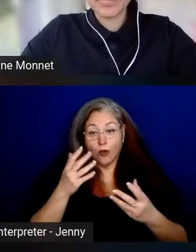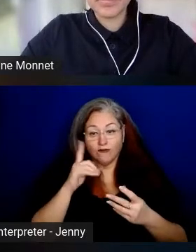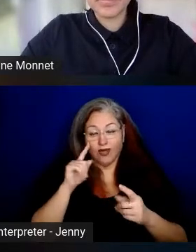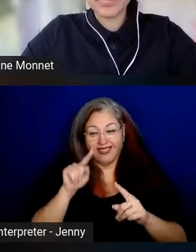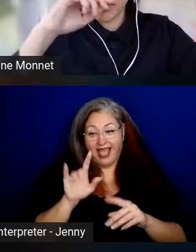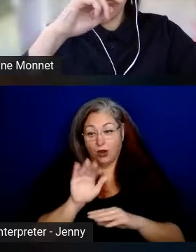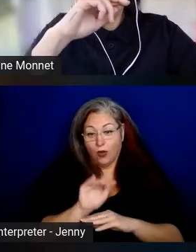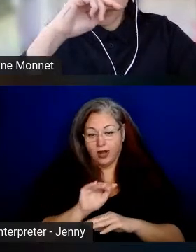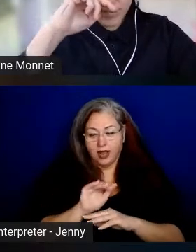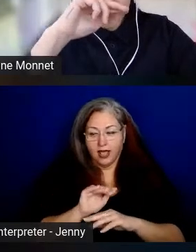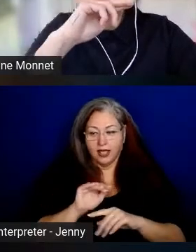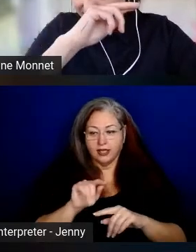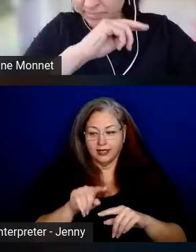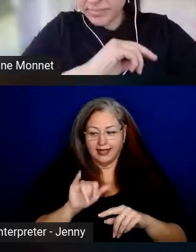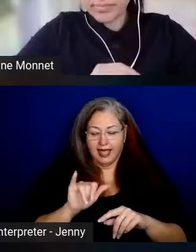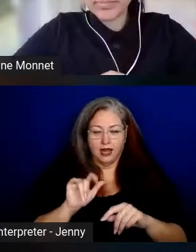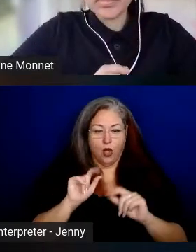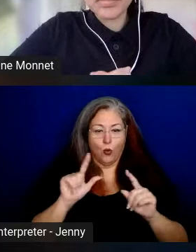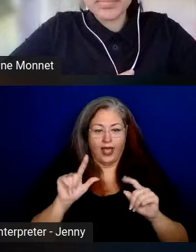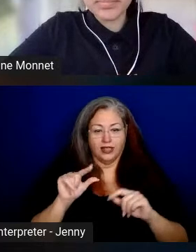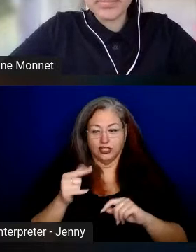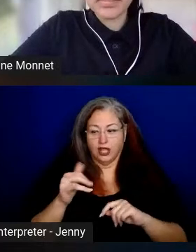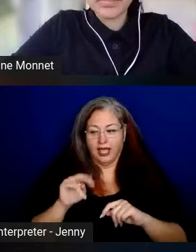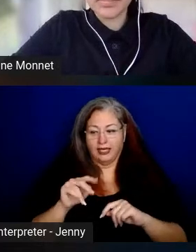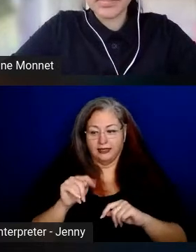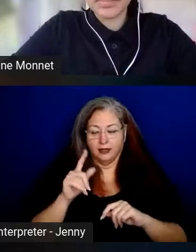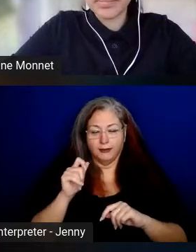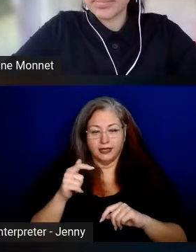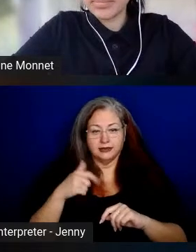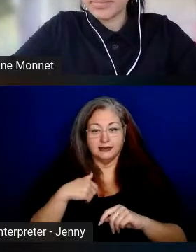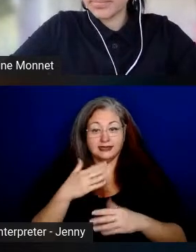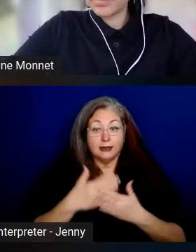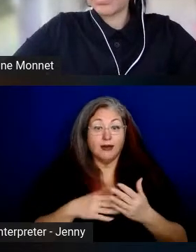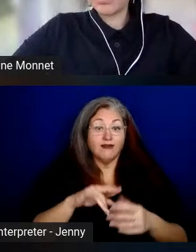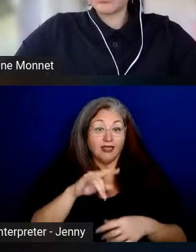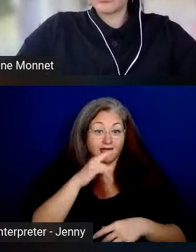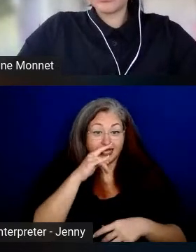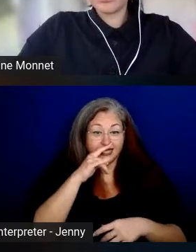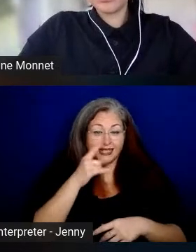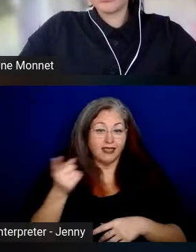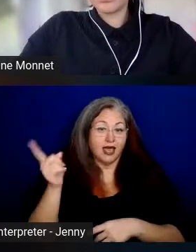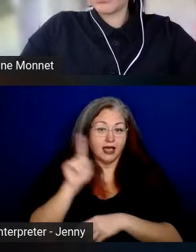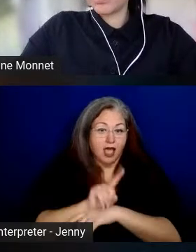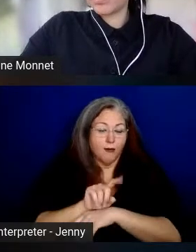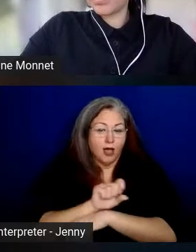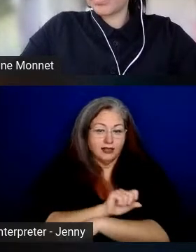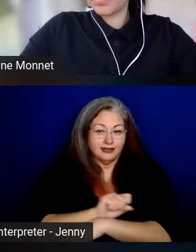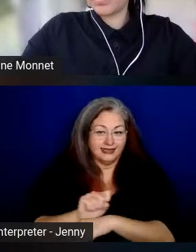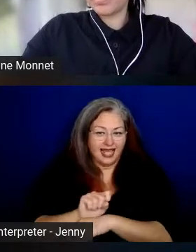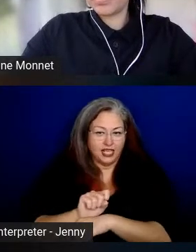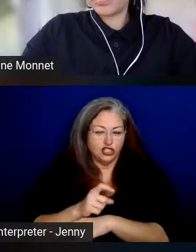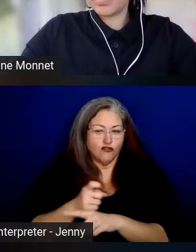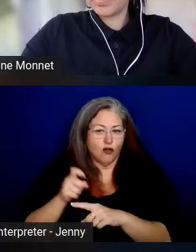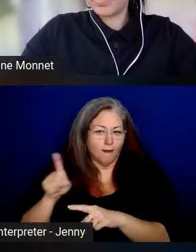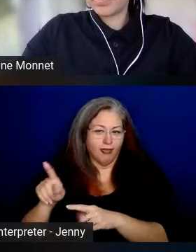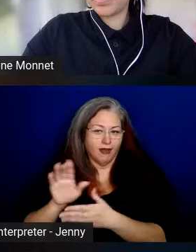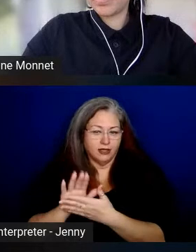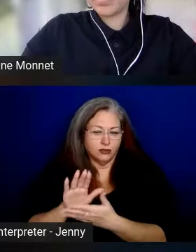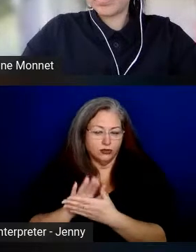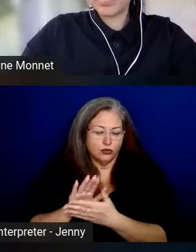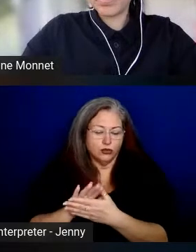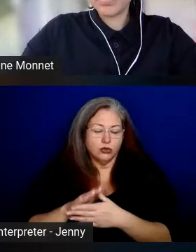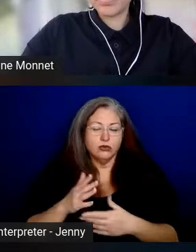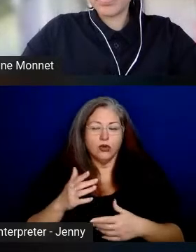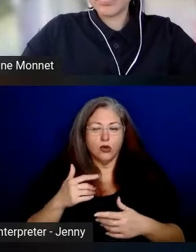evening at Wake the Giant was that I brought some of the kids on stage from the school. So, you know, we